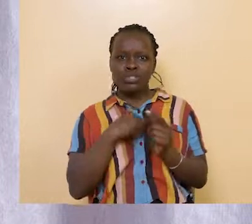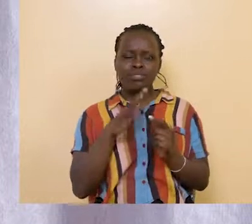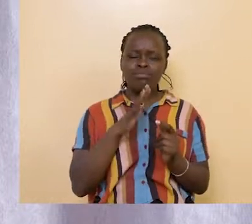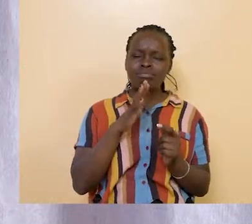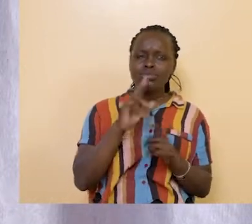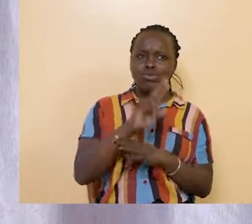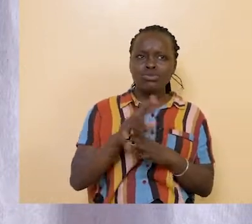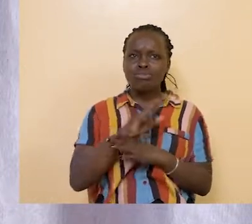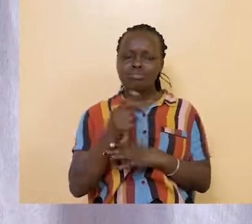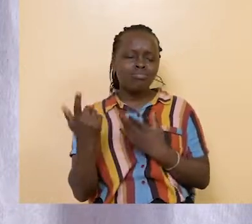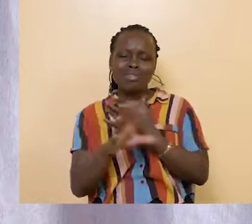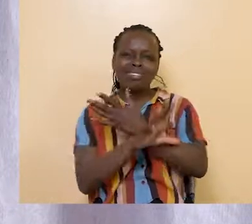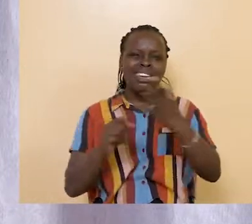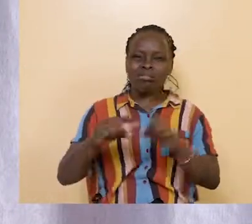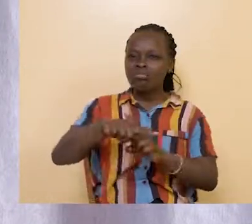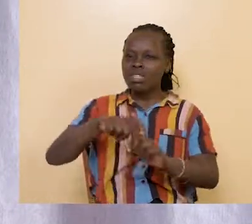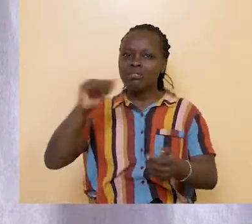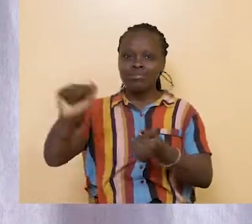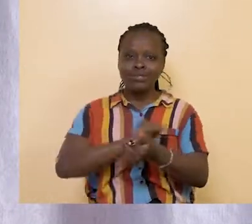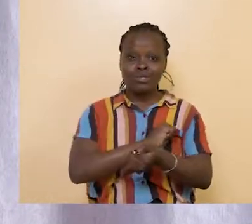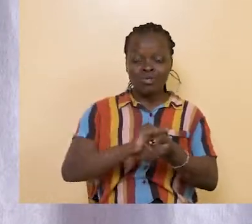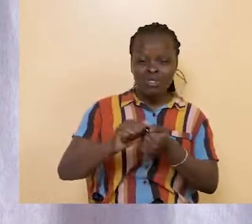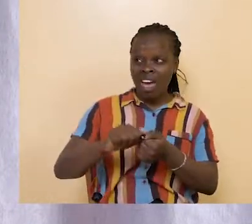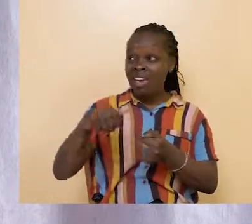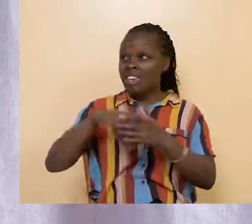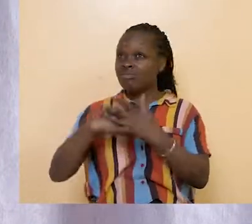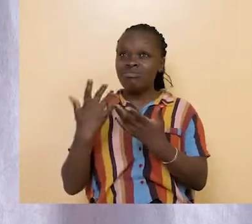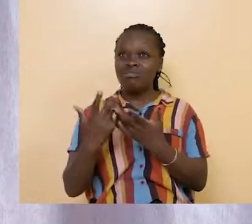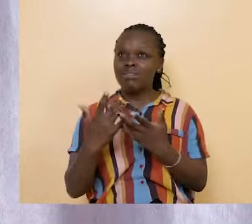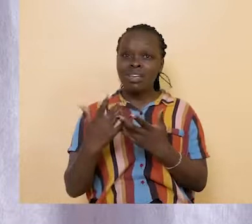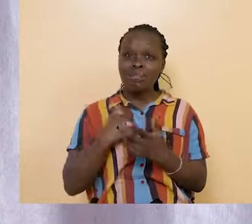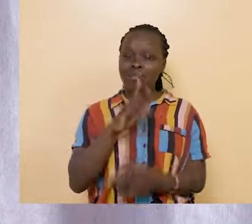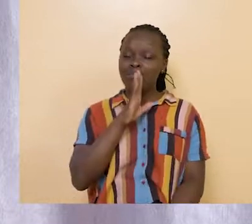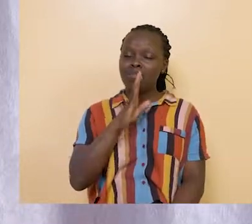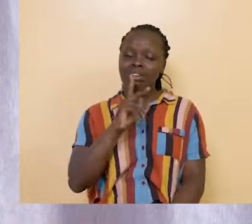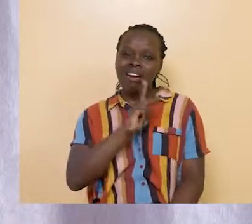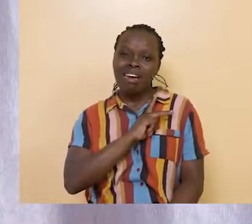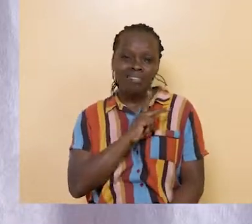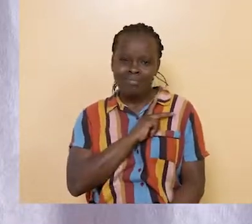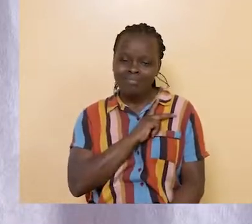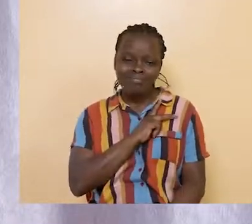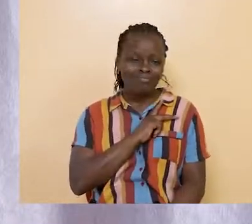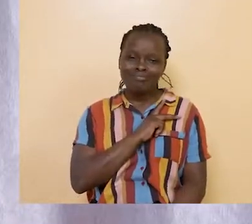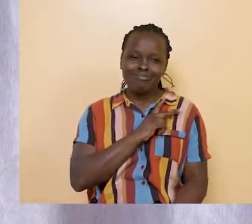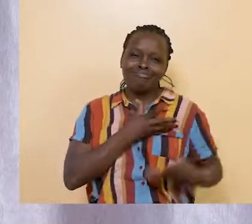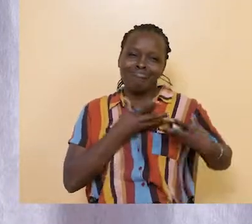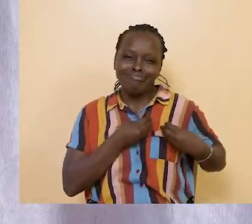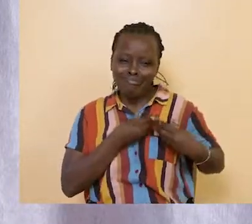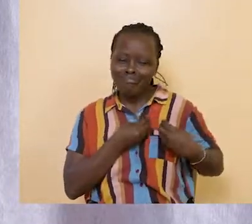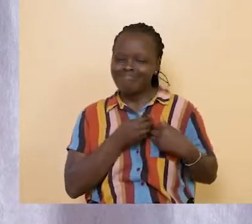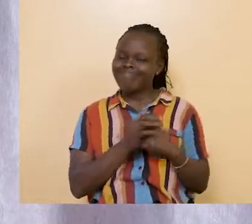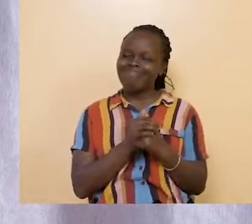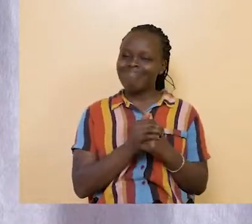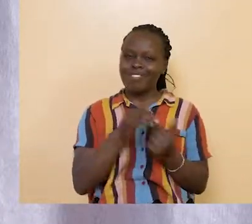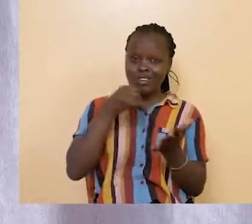to steal, kill, and destroy, is not going to be found in merely just being kind and empathetic and inclusive